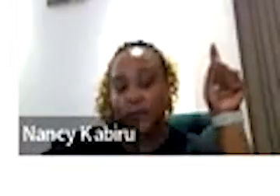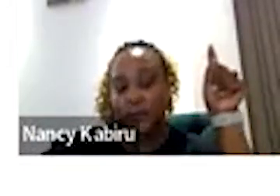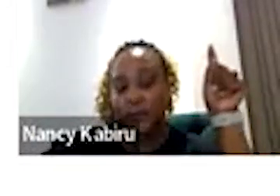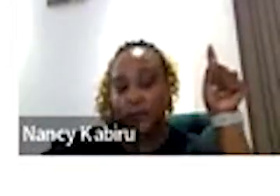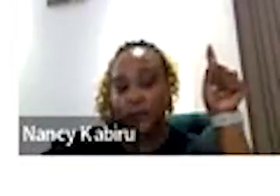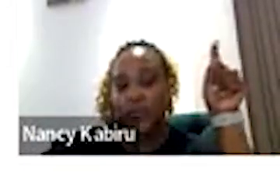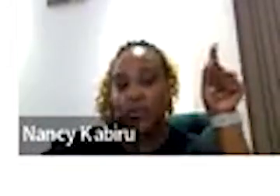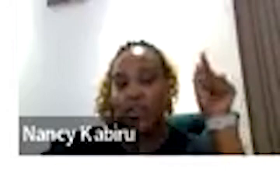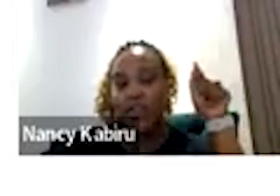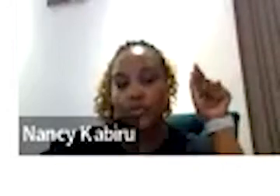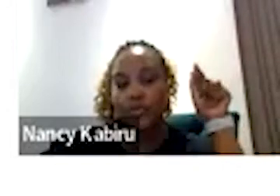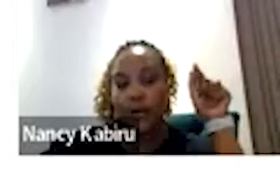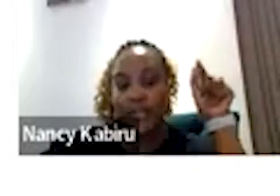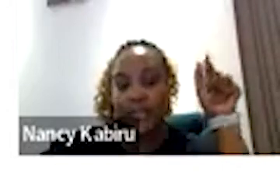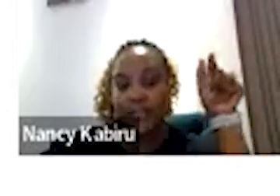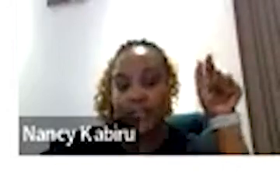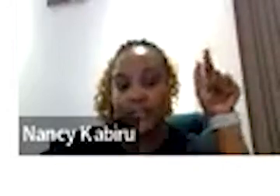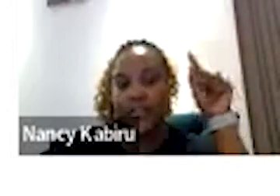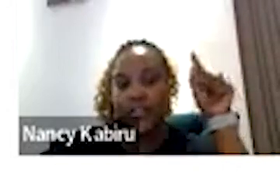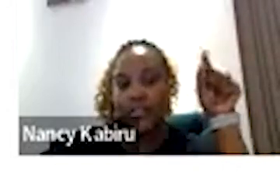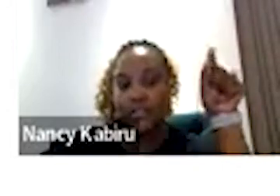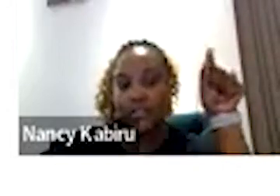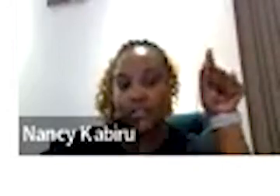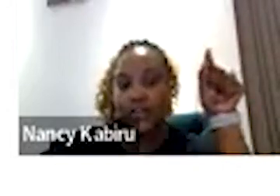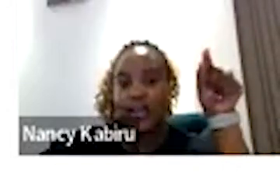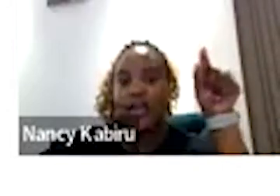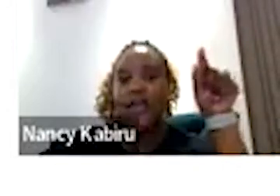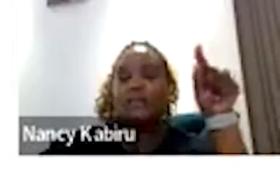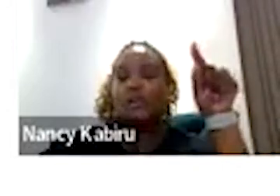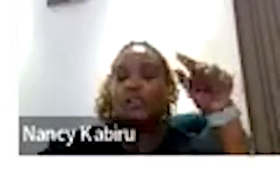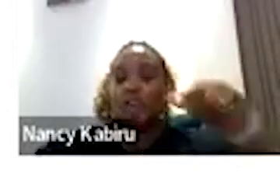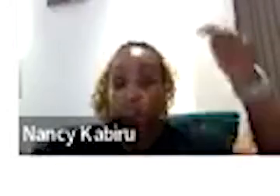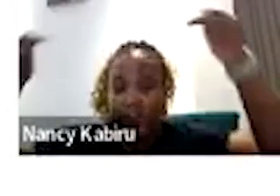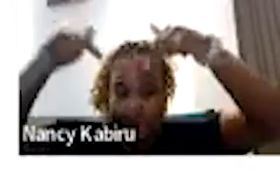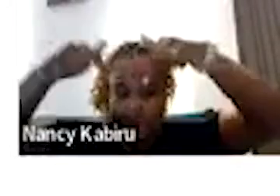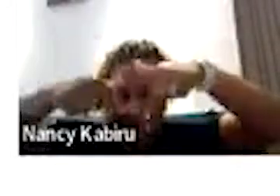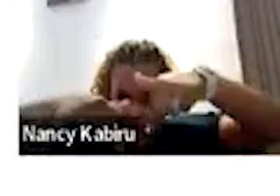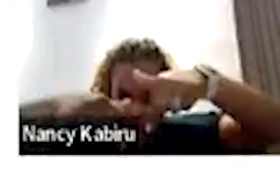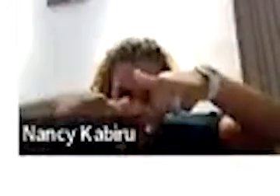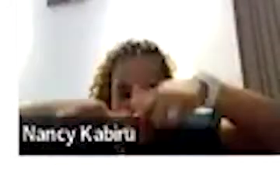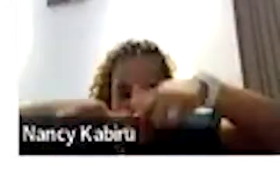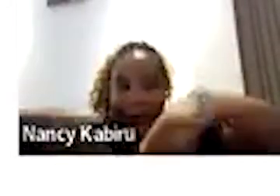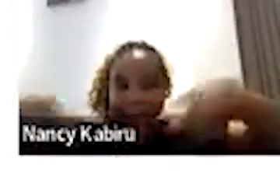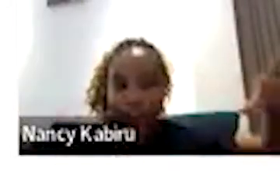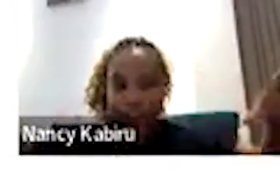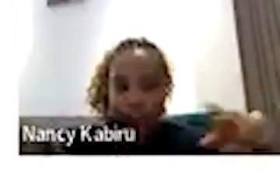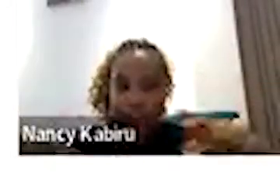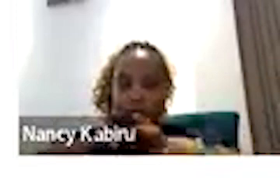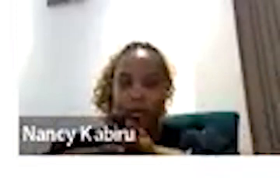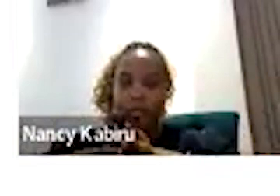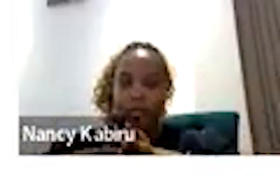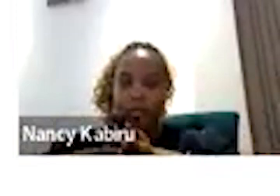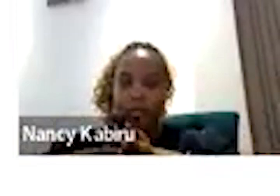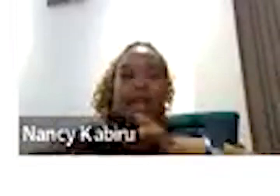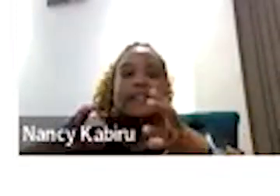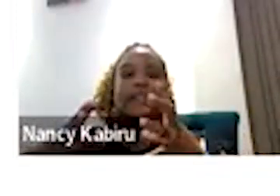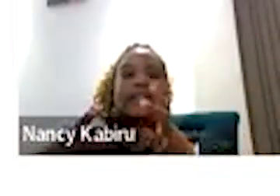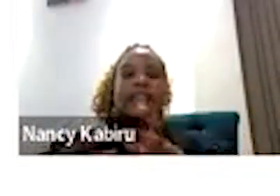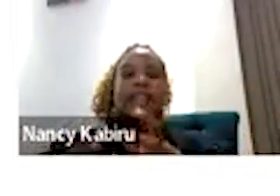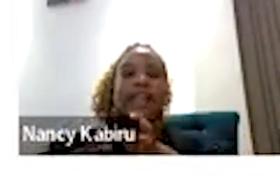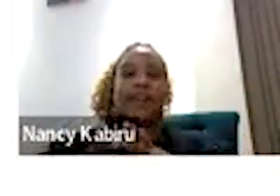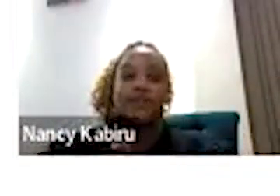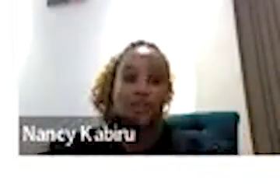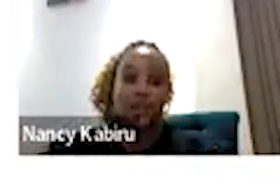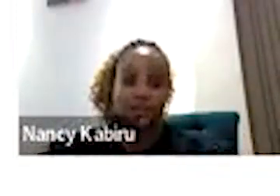experiencing that problem when you're going through an illness or distress? It's because you're looking down at the majority of people